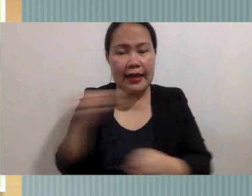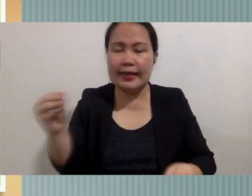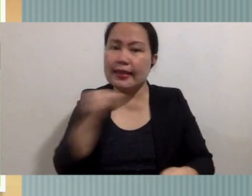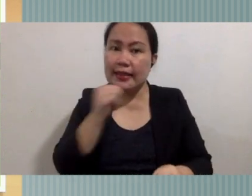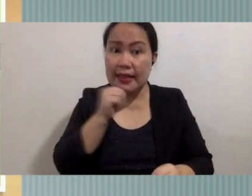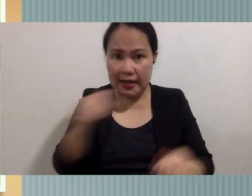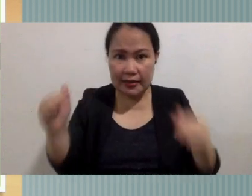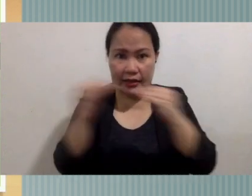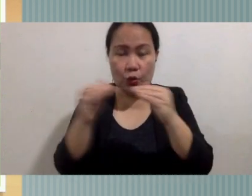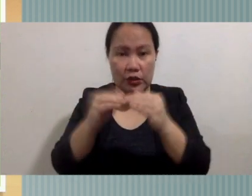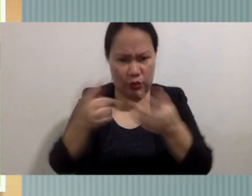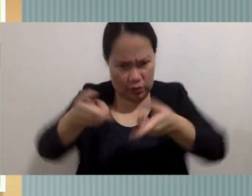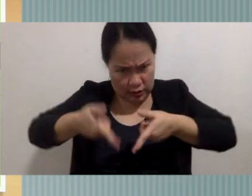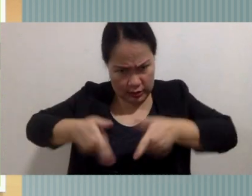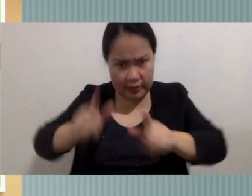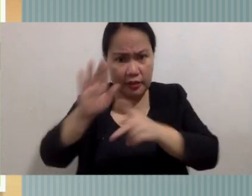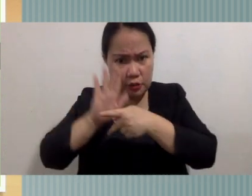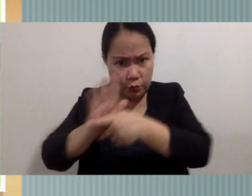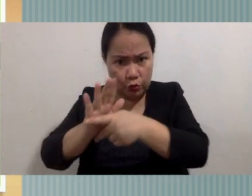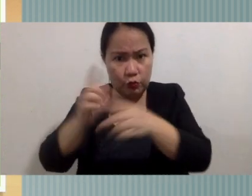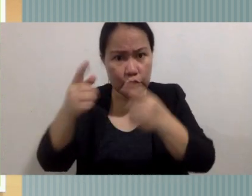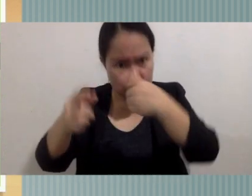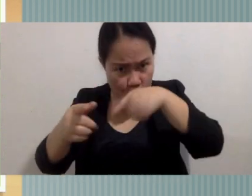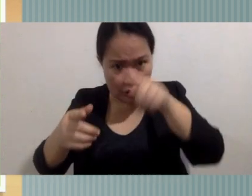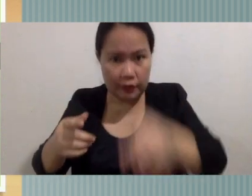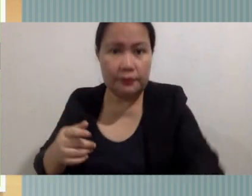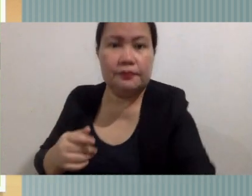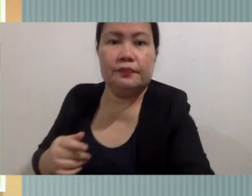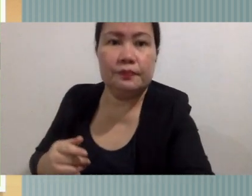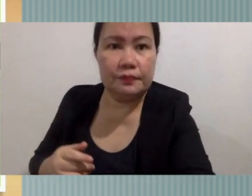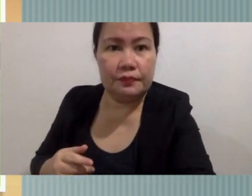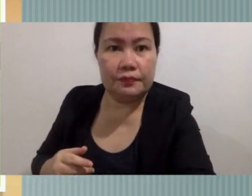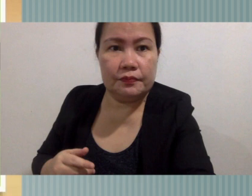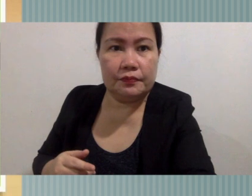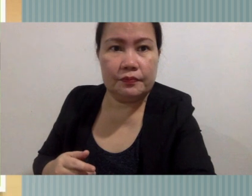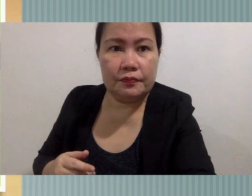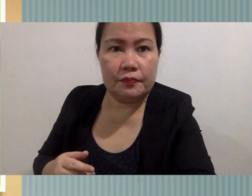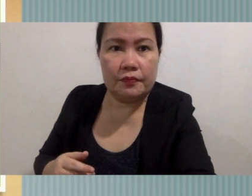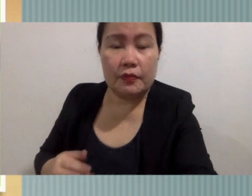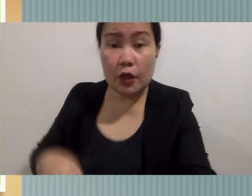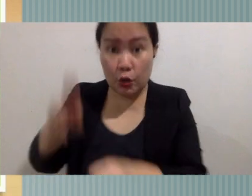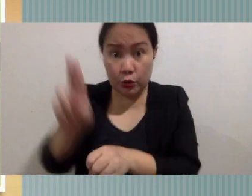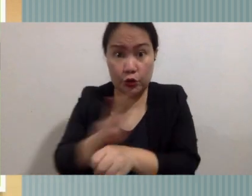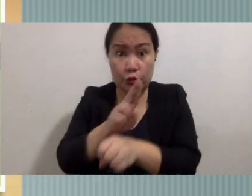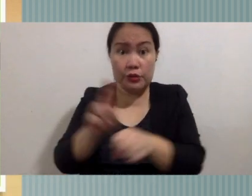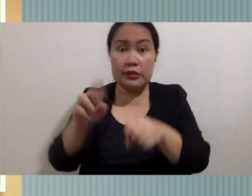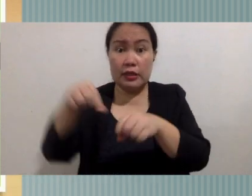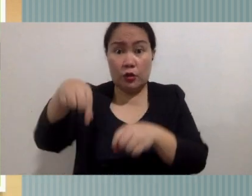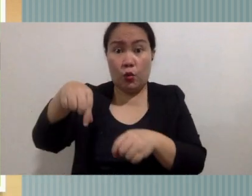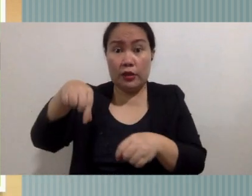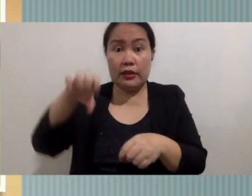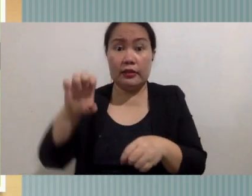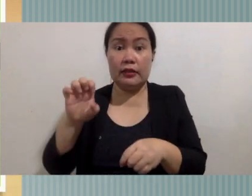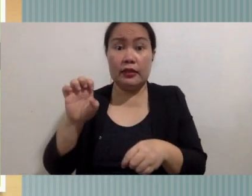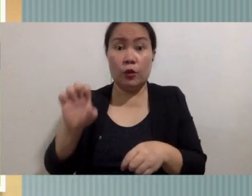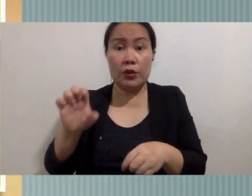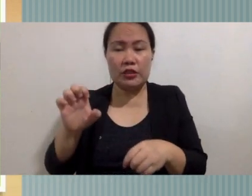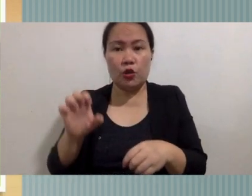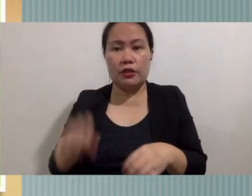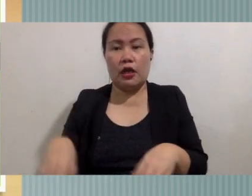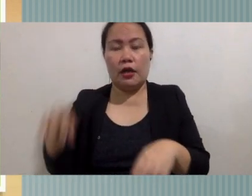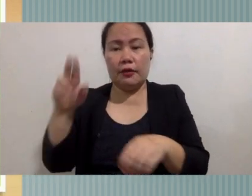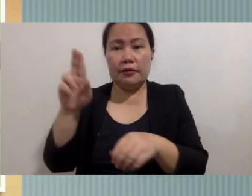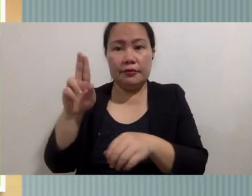are not equal. Okay? Let us prove using quadratic equation. So again, let